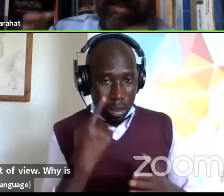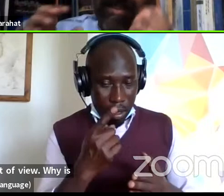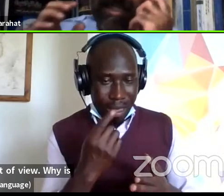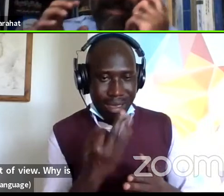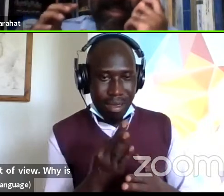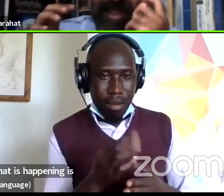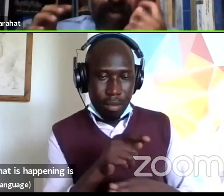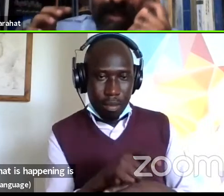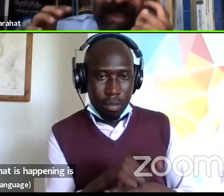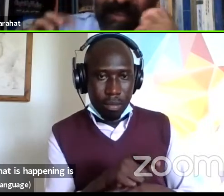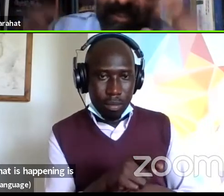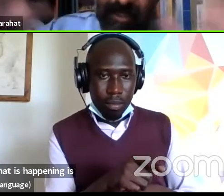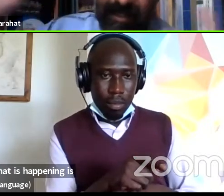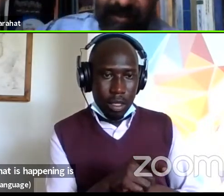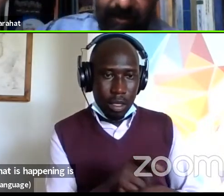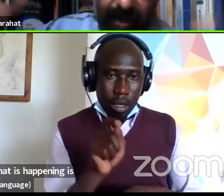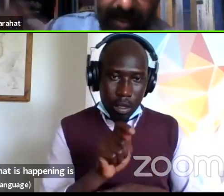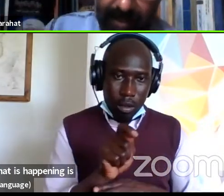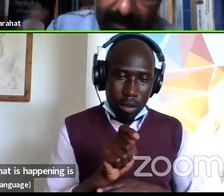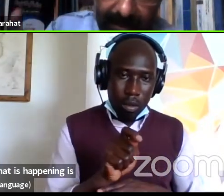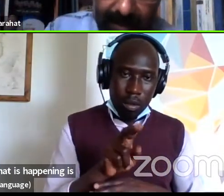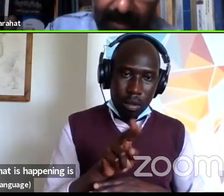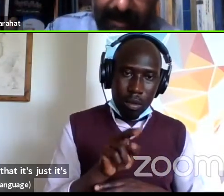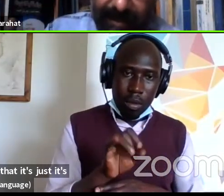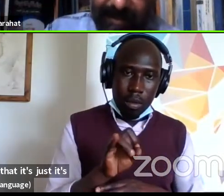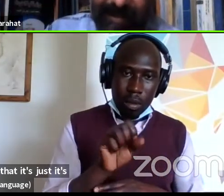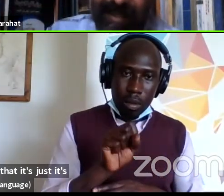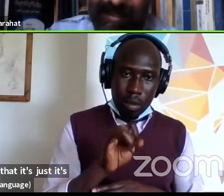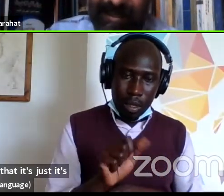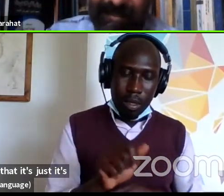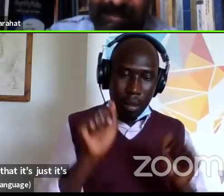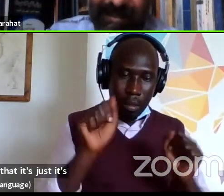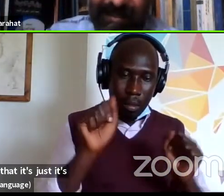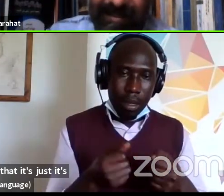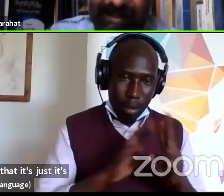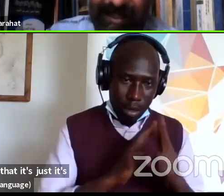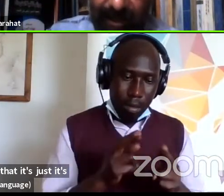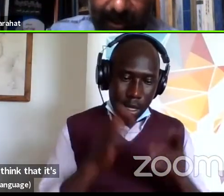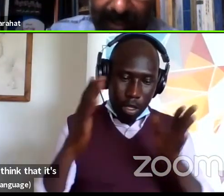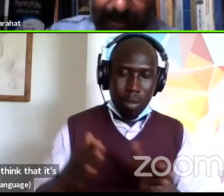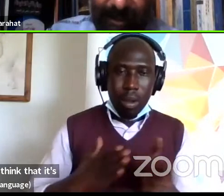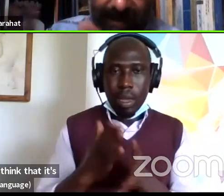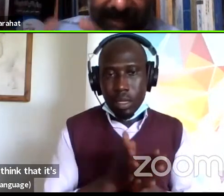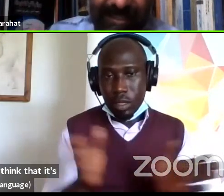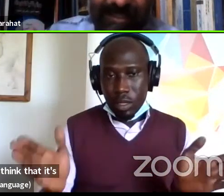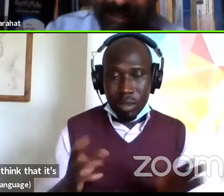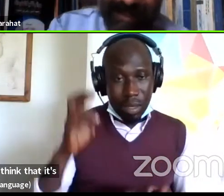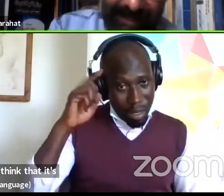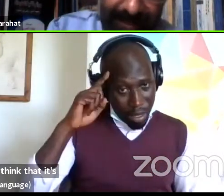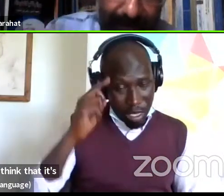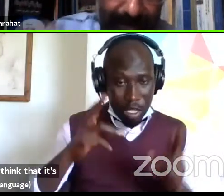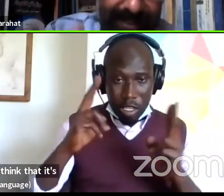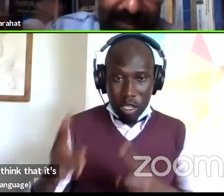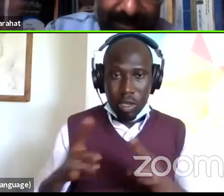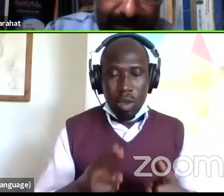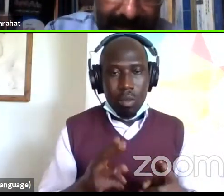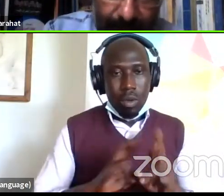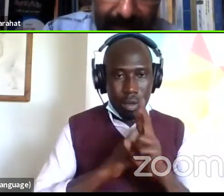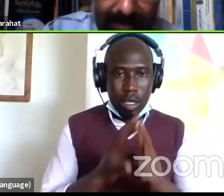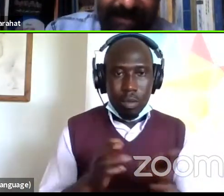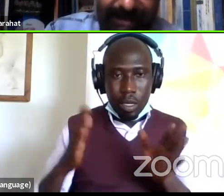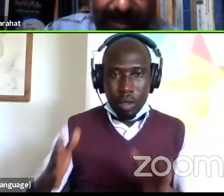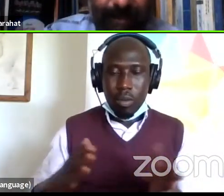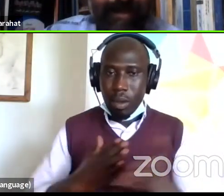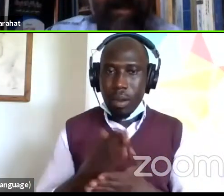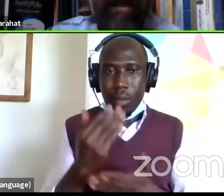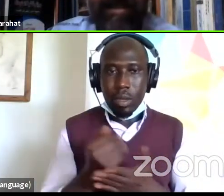Tunisia is respects the human rights in general, so I think that it's normal to respect the digital rights because it's